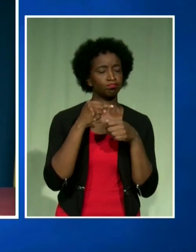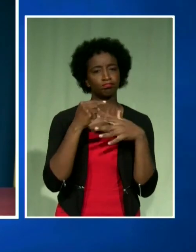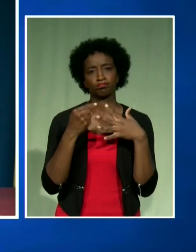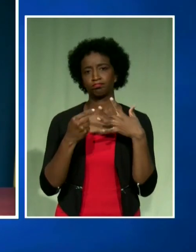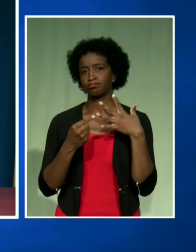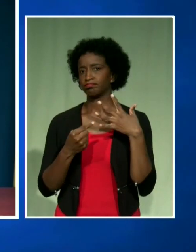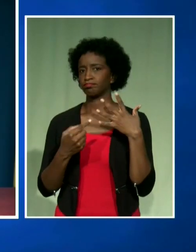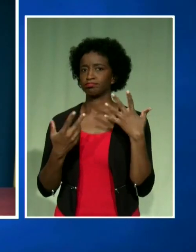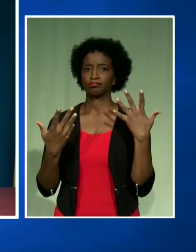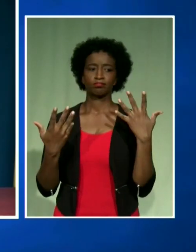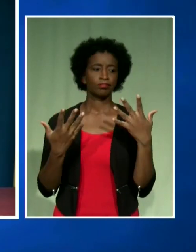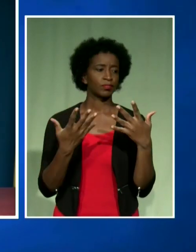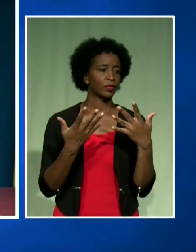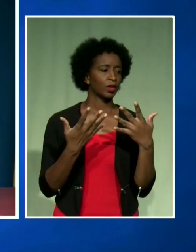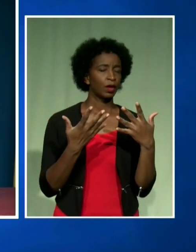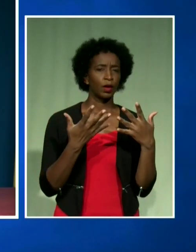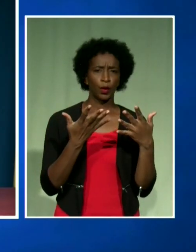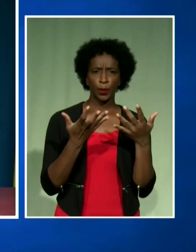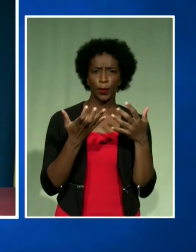with Jamaica,